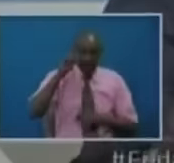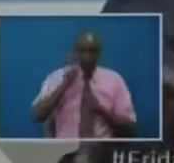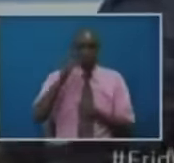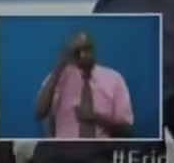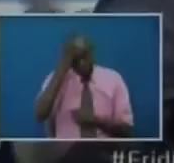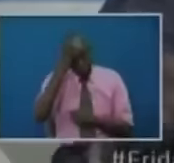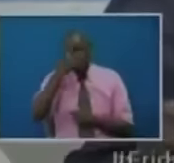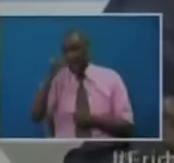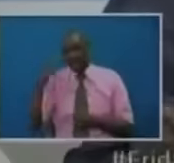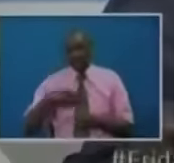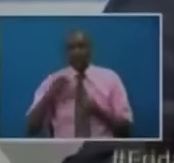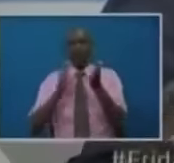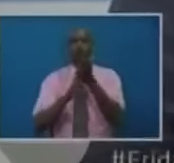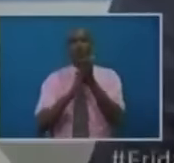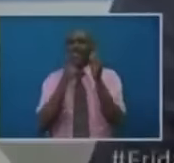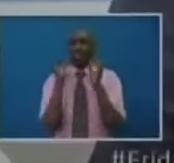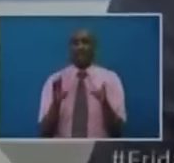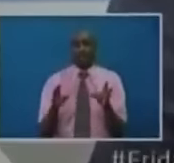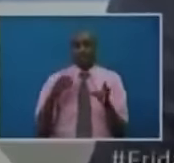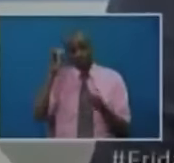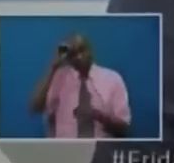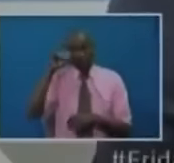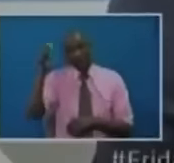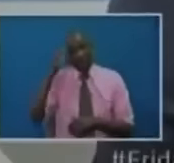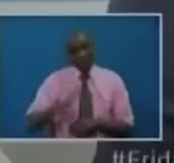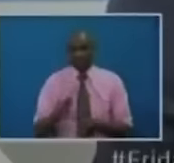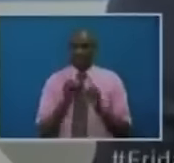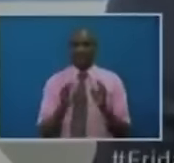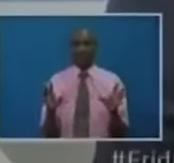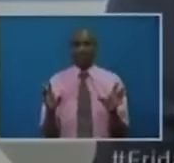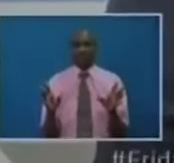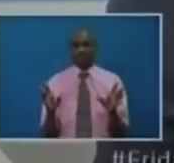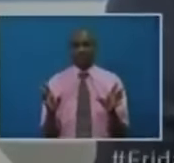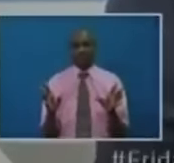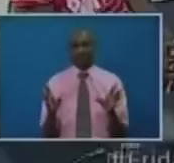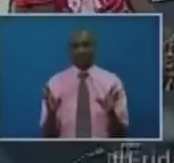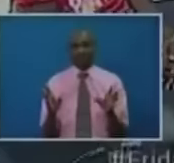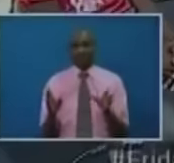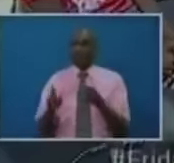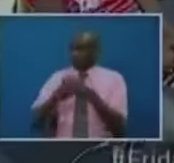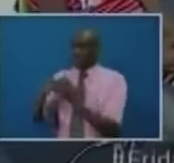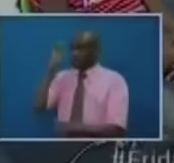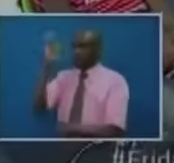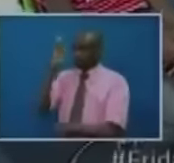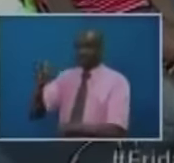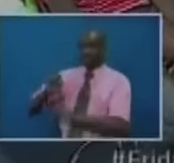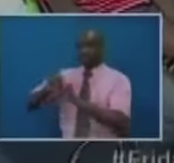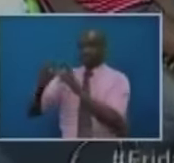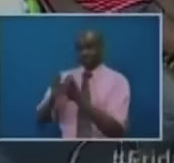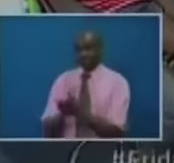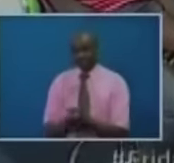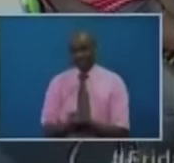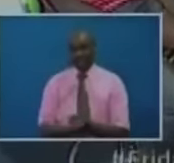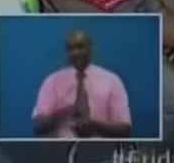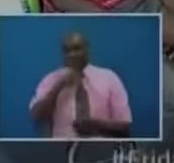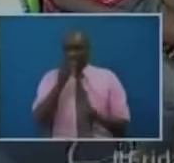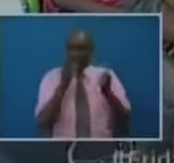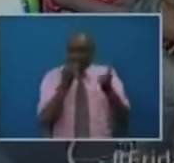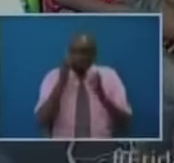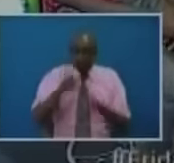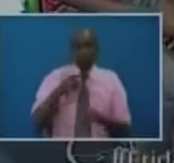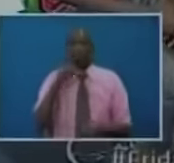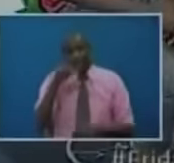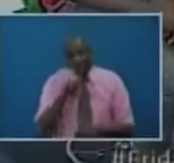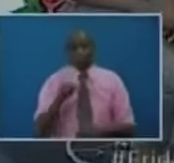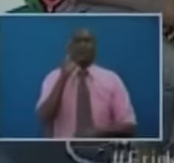don't need anybody's body to become somebody. Oof, jeez, preach. You get me. I get it. Yeah, and you don't 100%. Need somebody to keep on telling